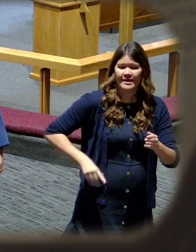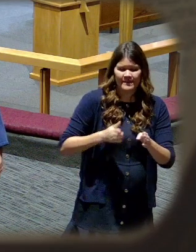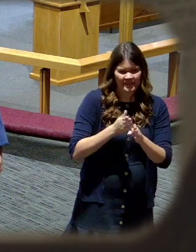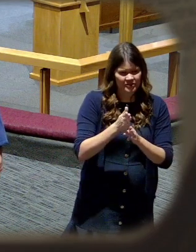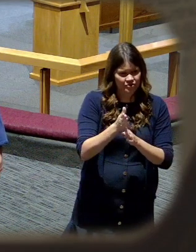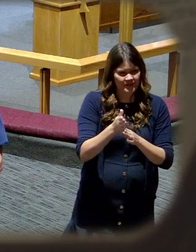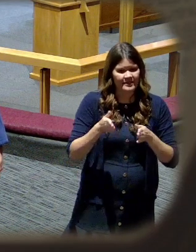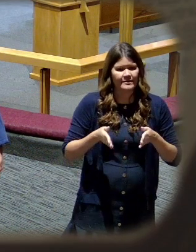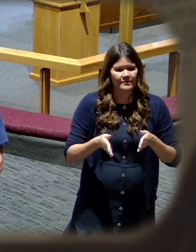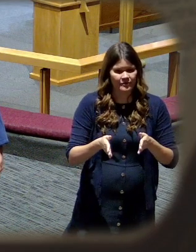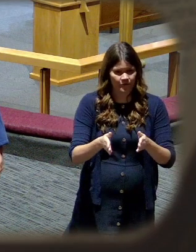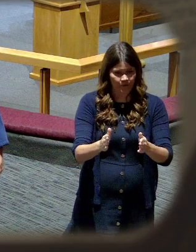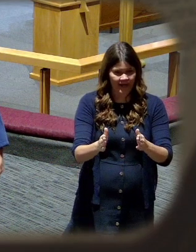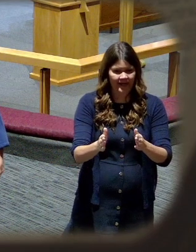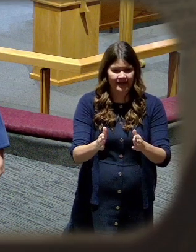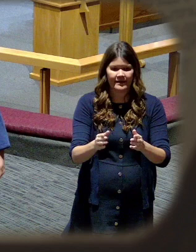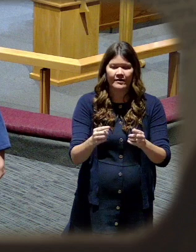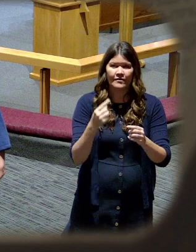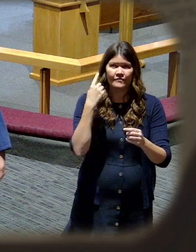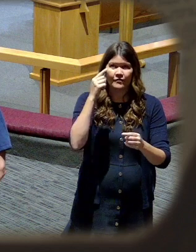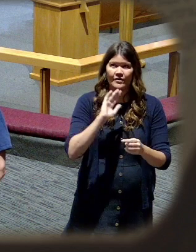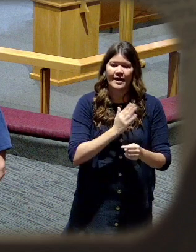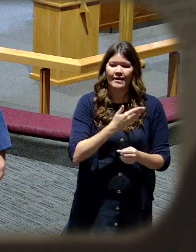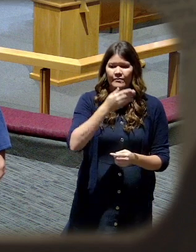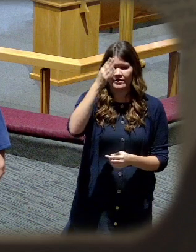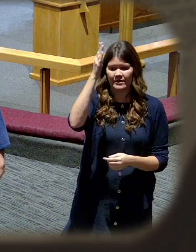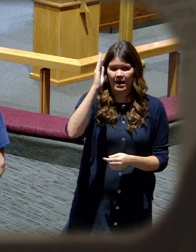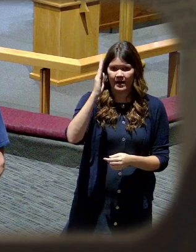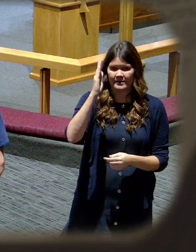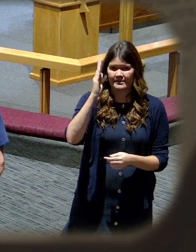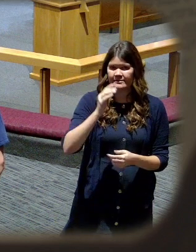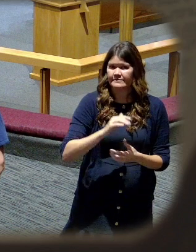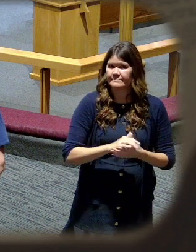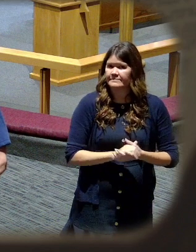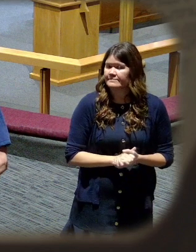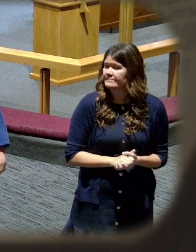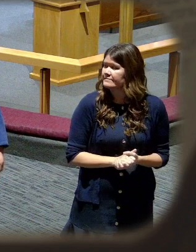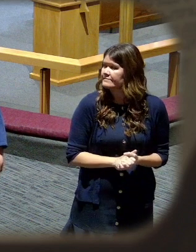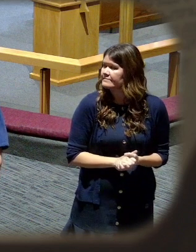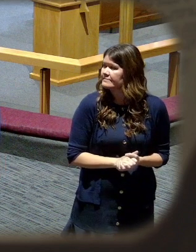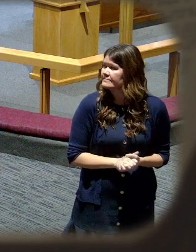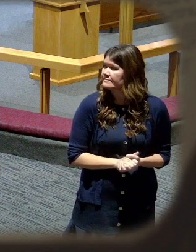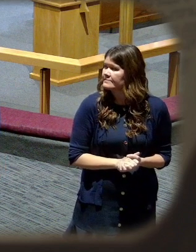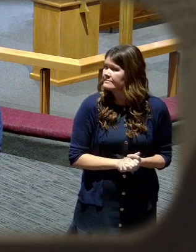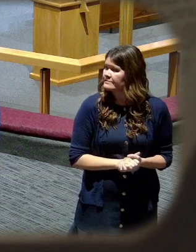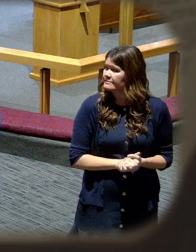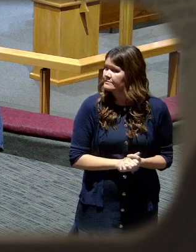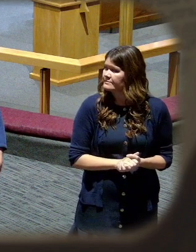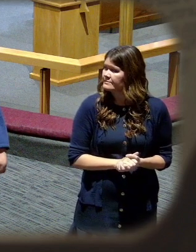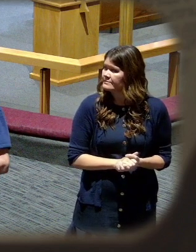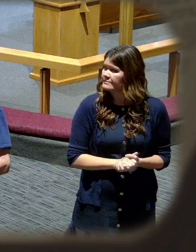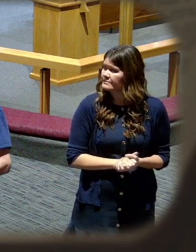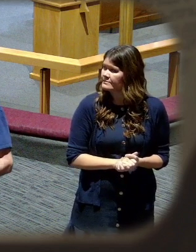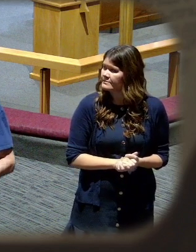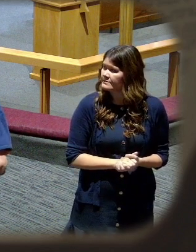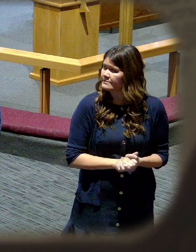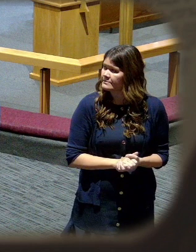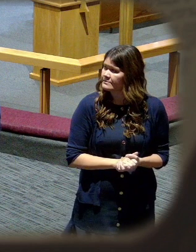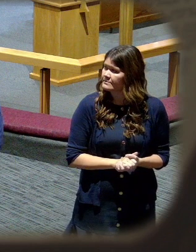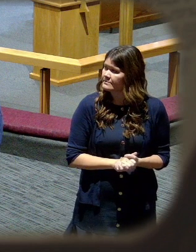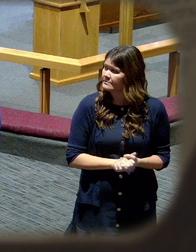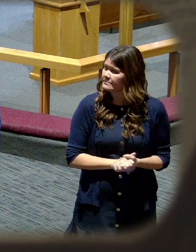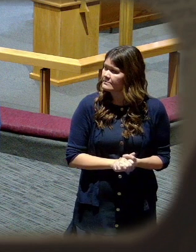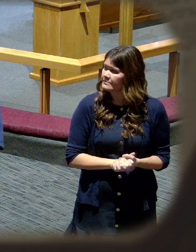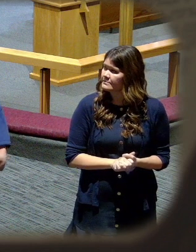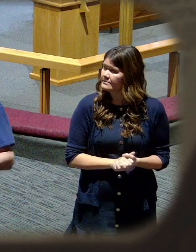in the desert a highway for our God. Lord, have mercy upon us. Christ, have mercy upon